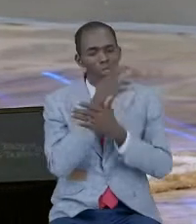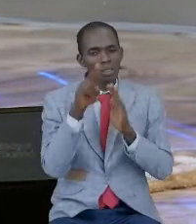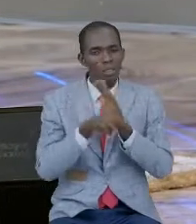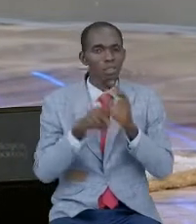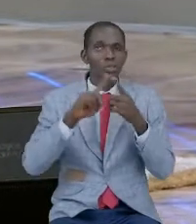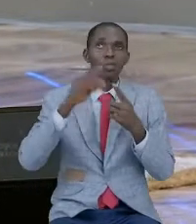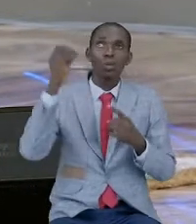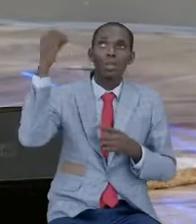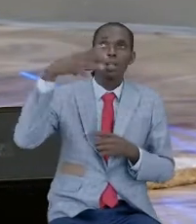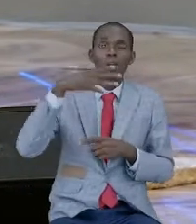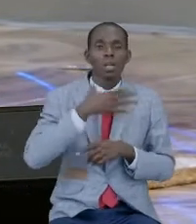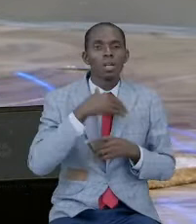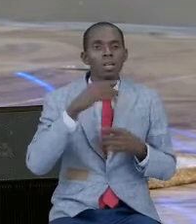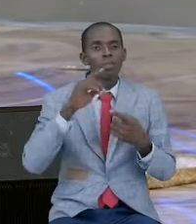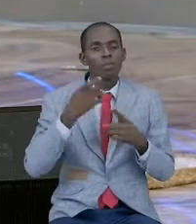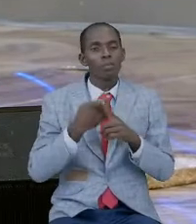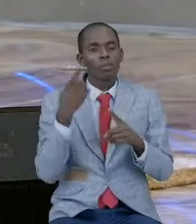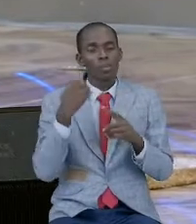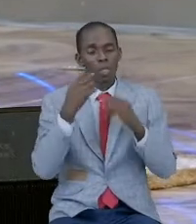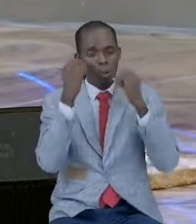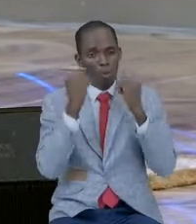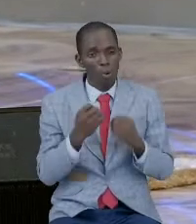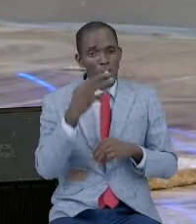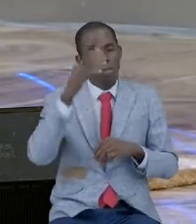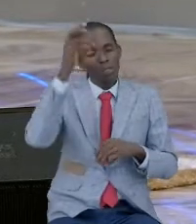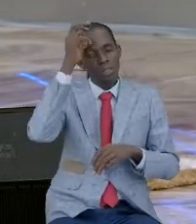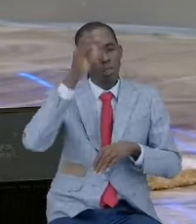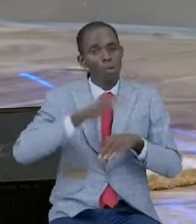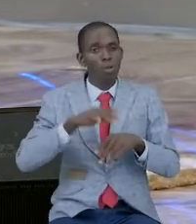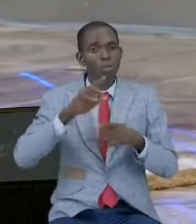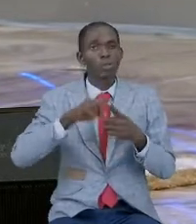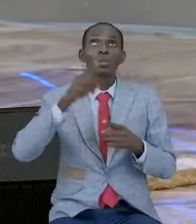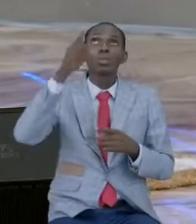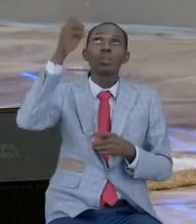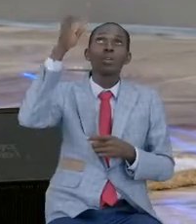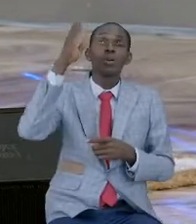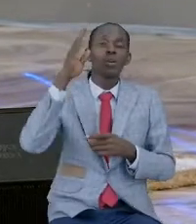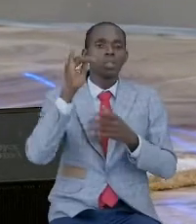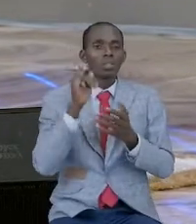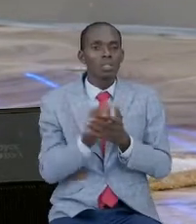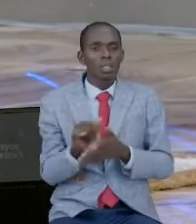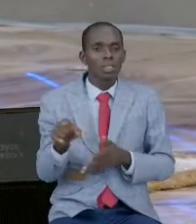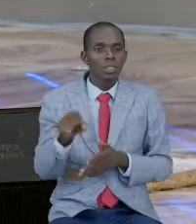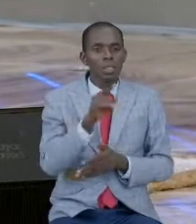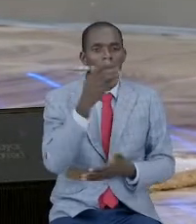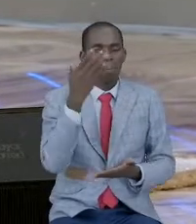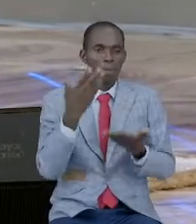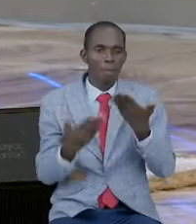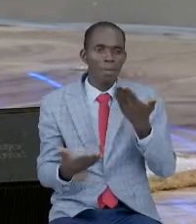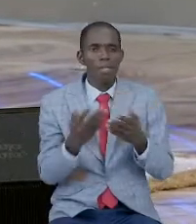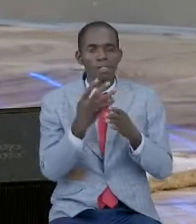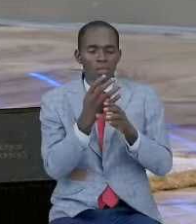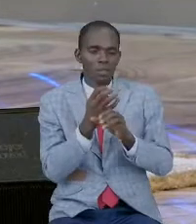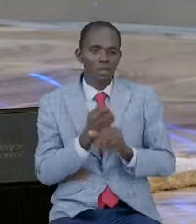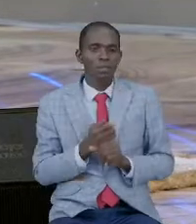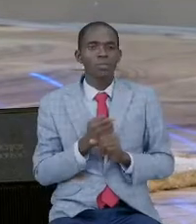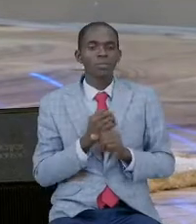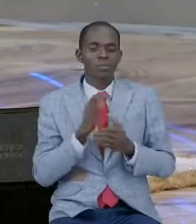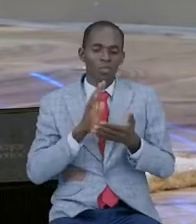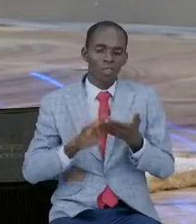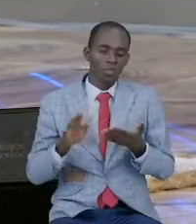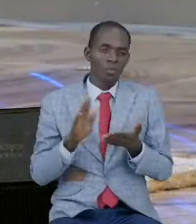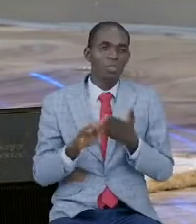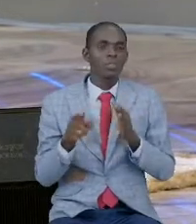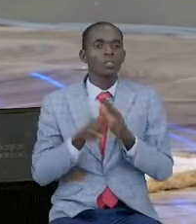the power of Satan unto God, that they may receive